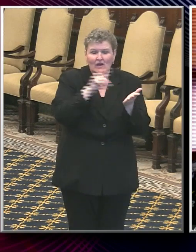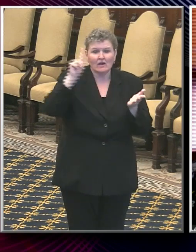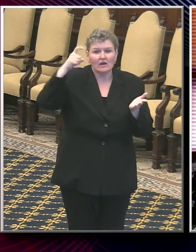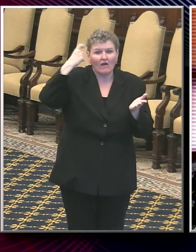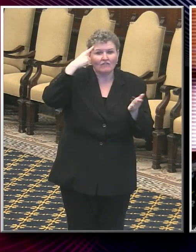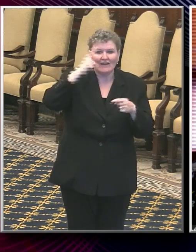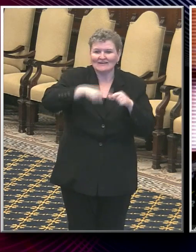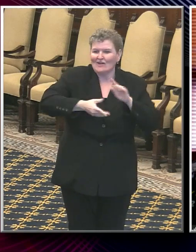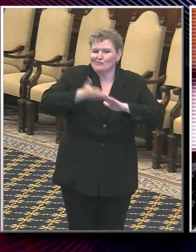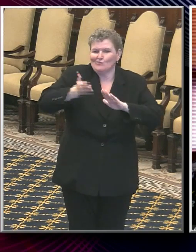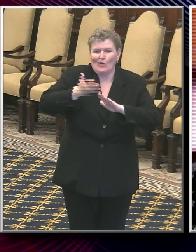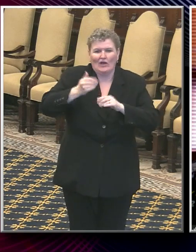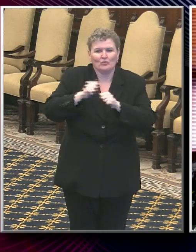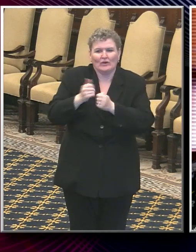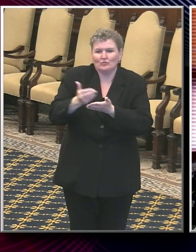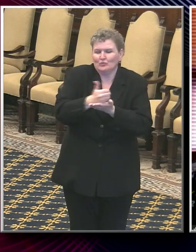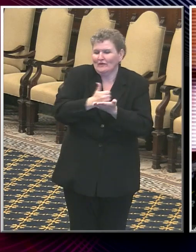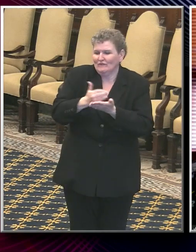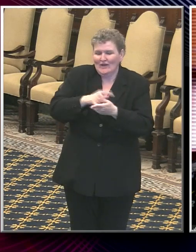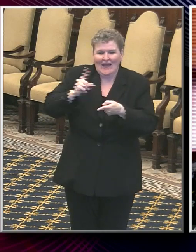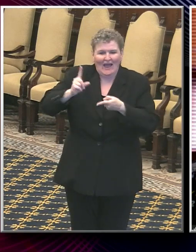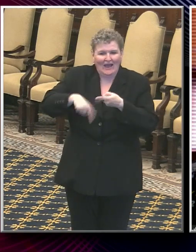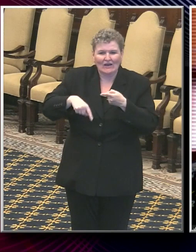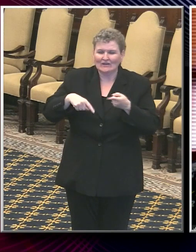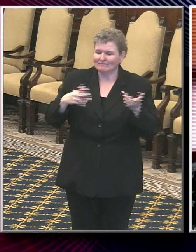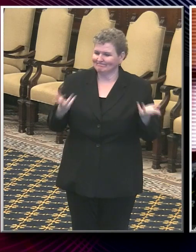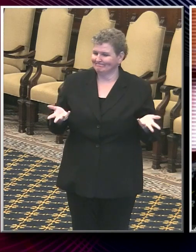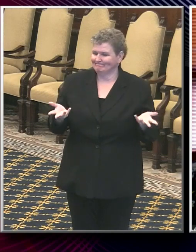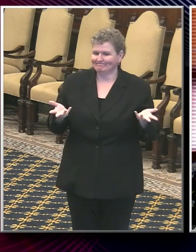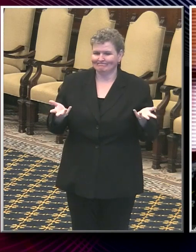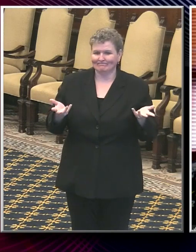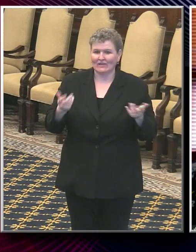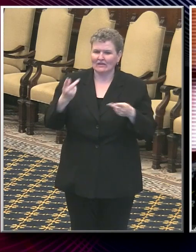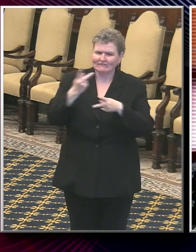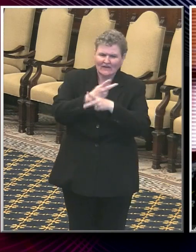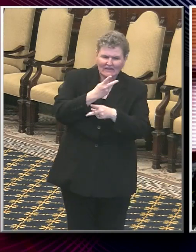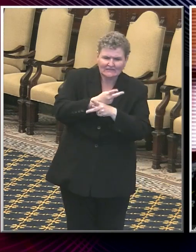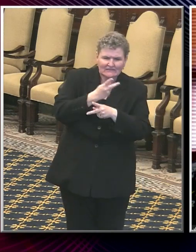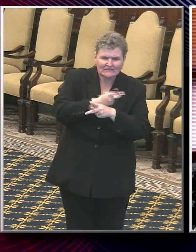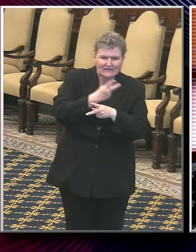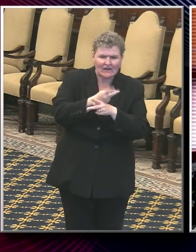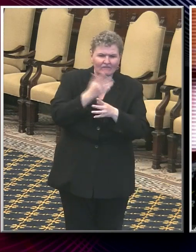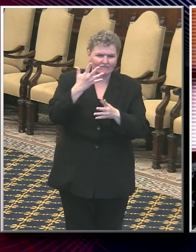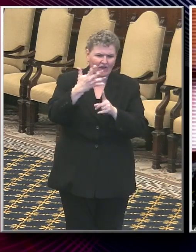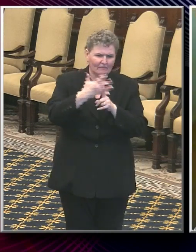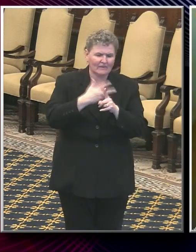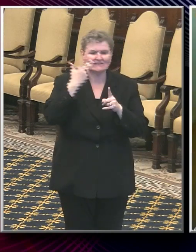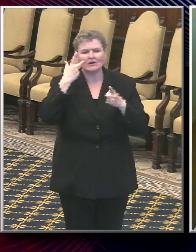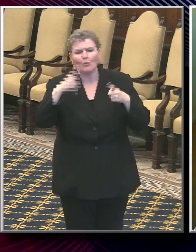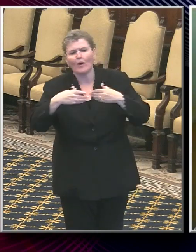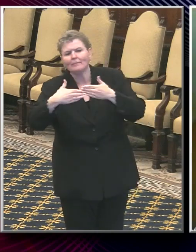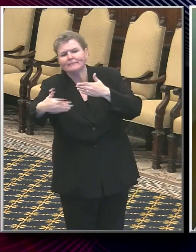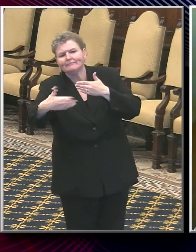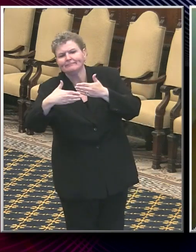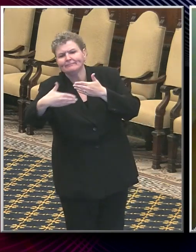to adjust and pivot based on what they decide after 5 months. Thank you.